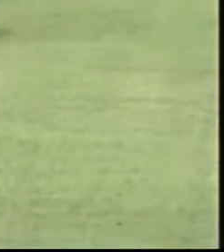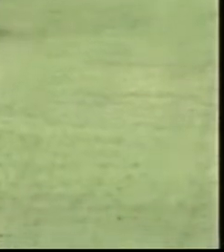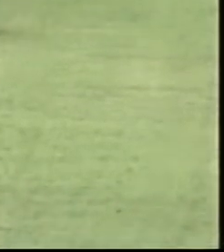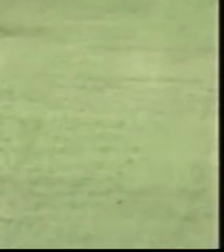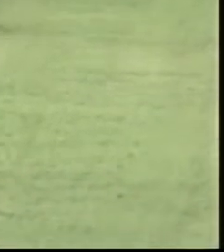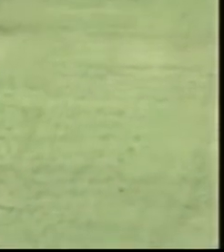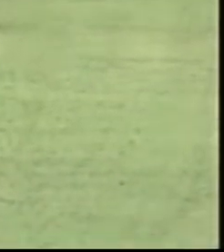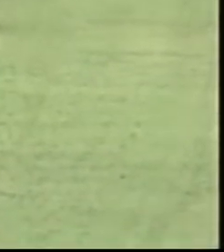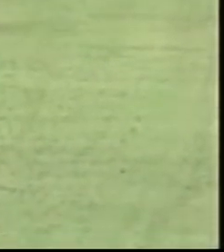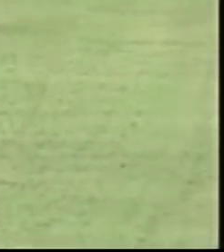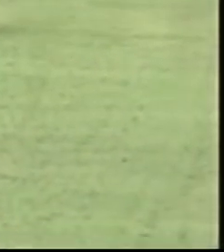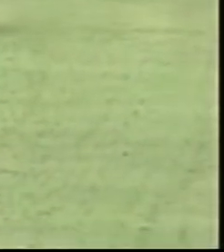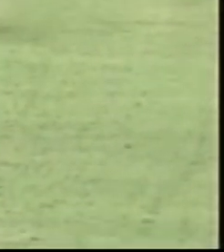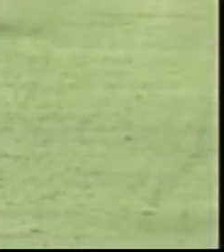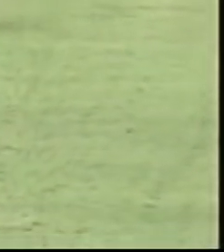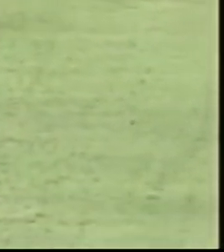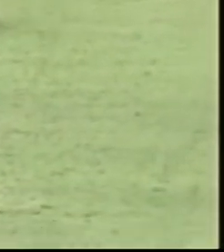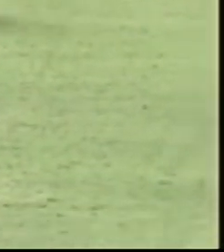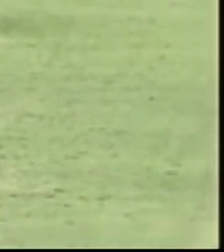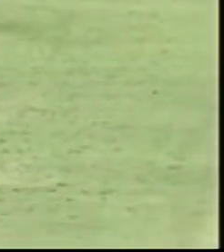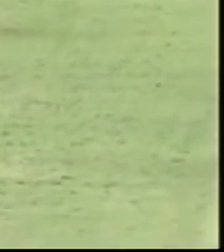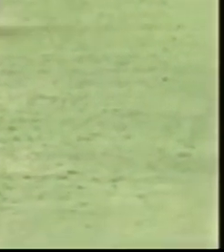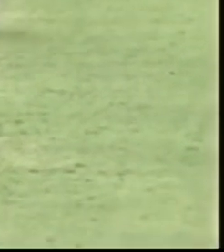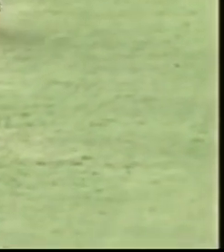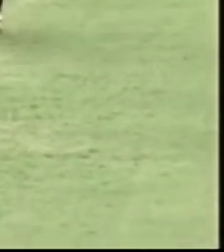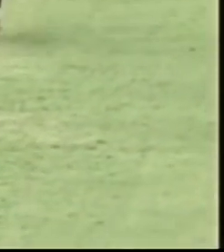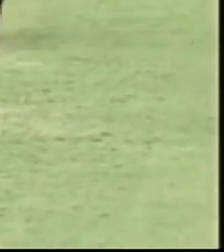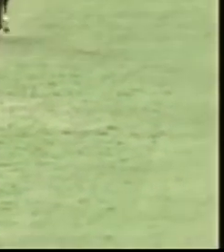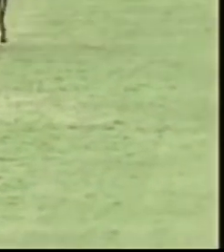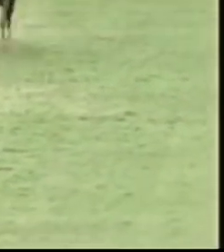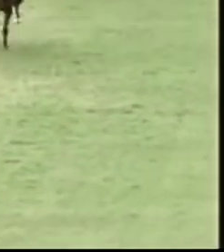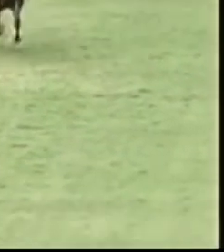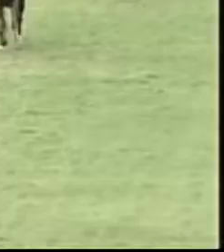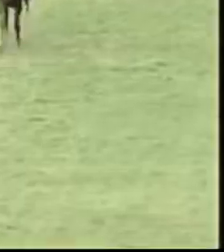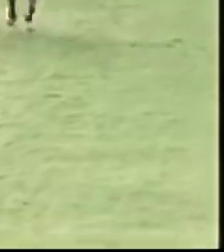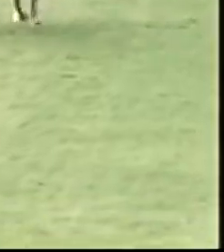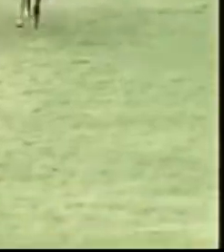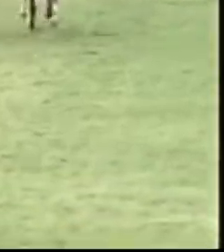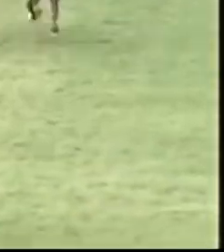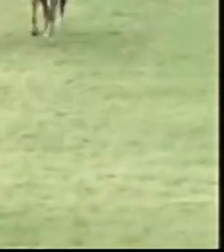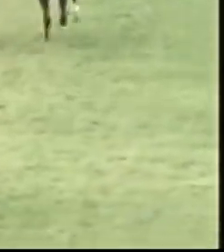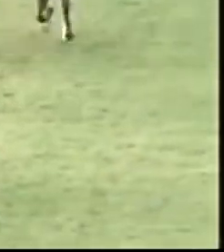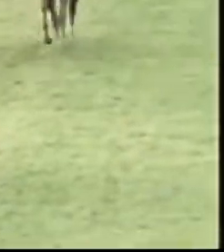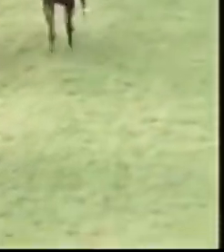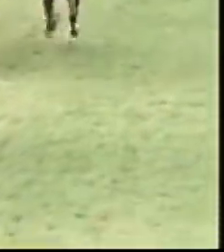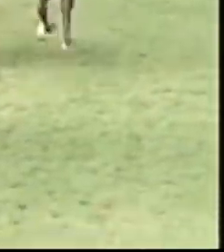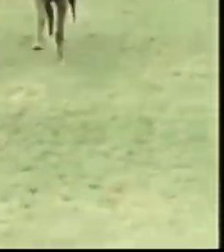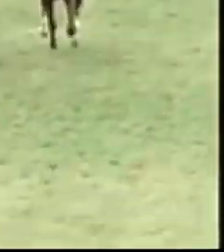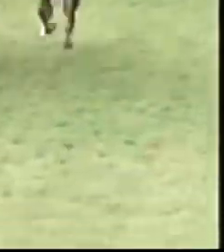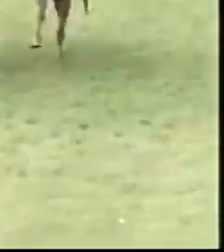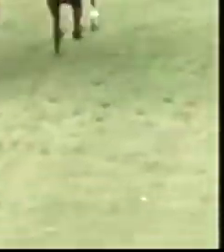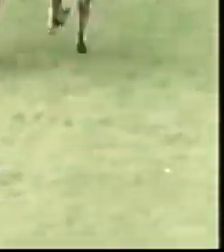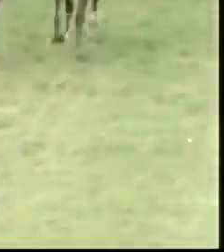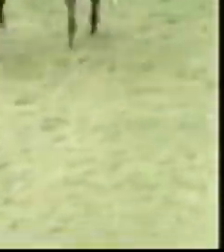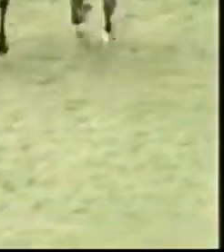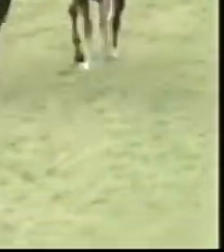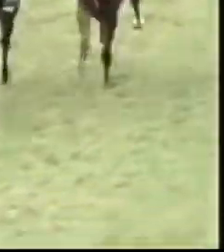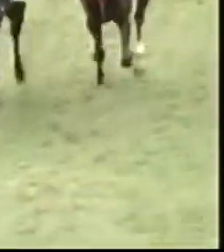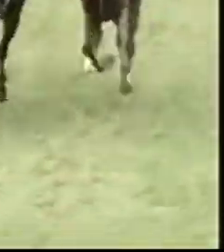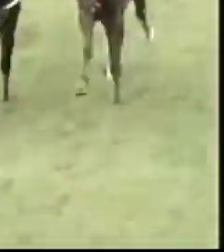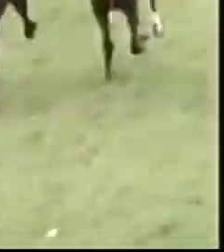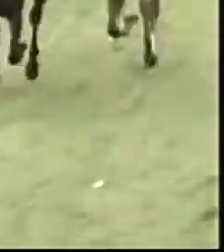$35,000. Last year's winner was Are You Talking to Me? However, the 2011 winner, Zoom, will be looking to give trainer Edward Walcott Jr.